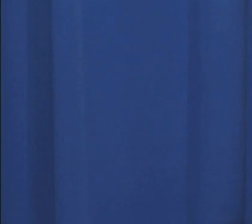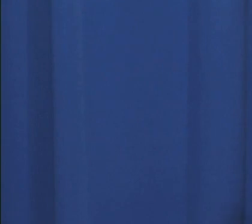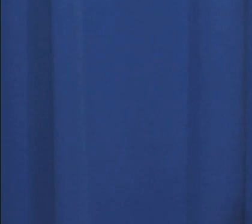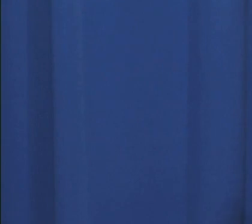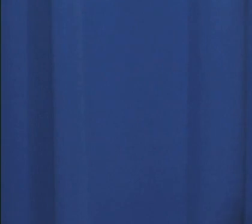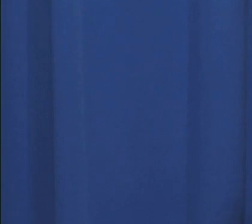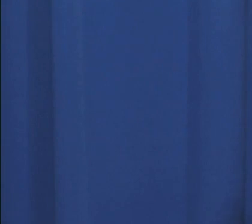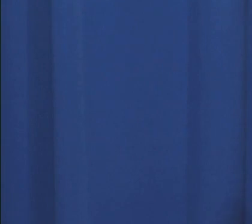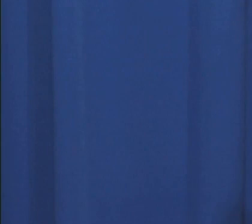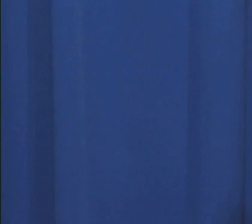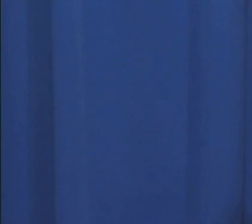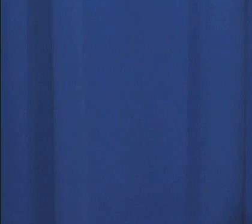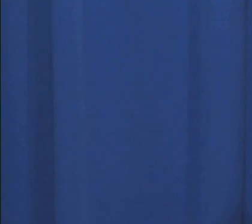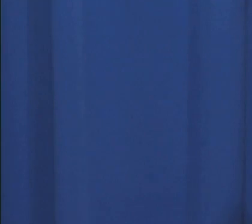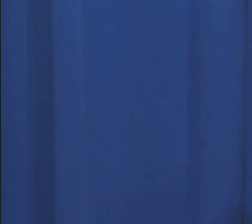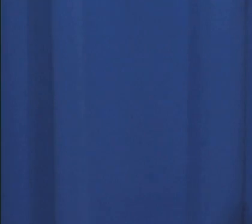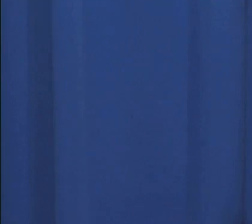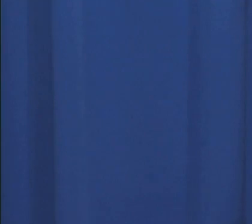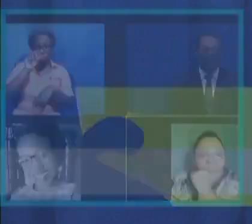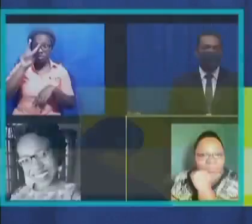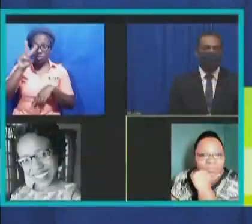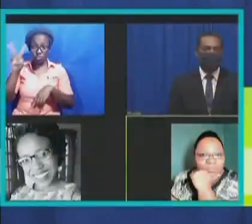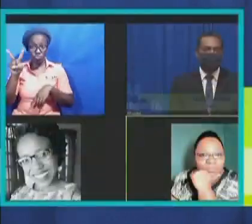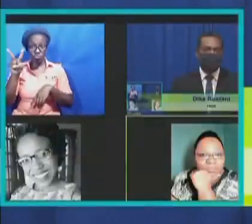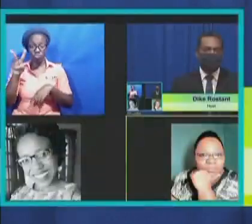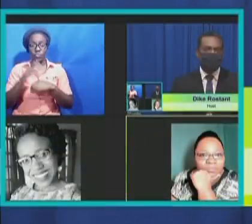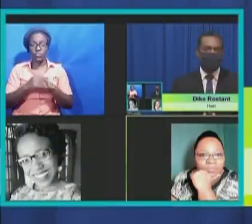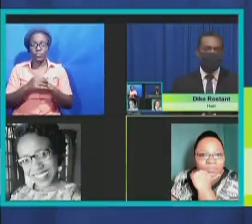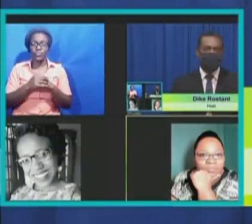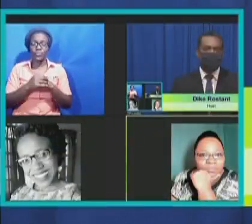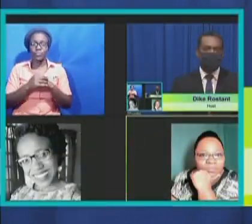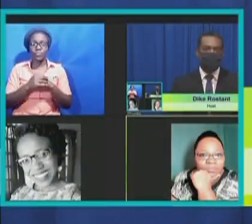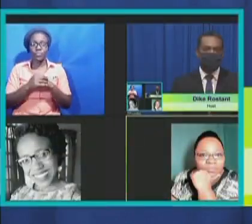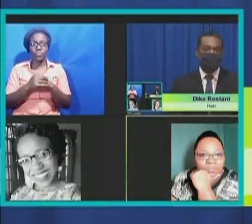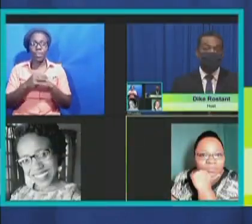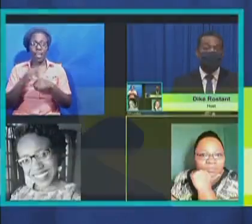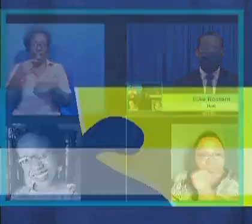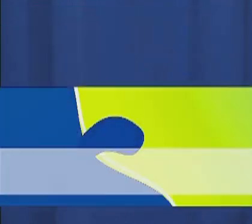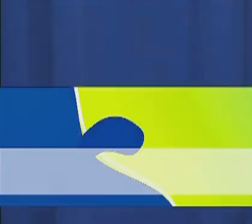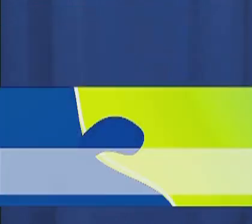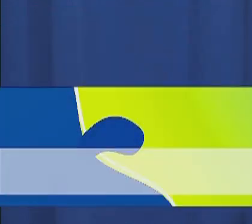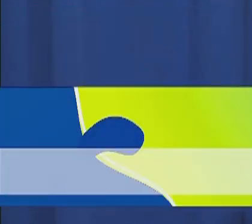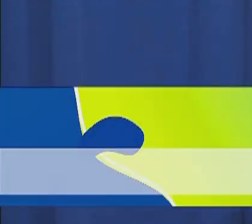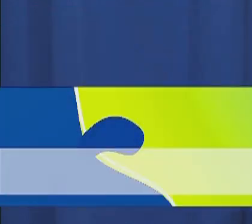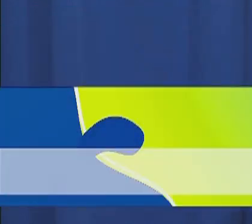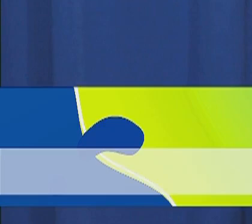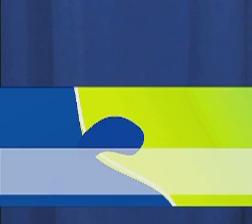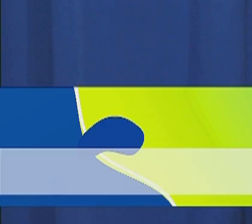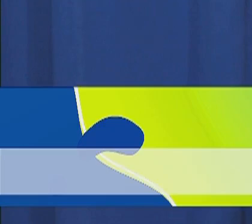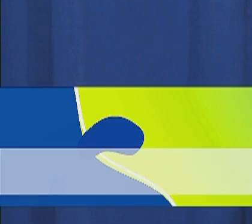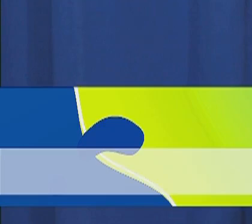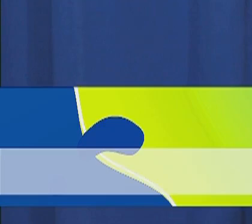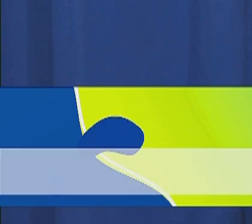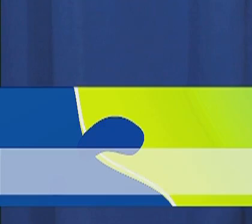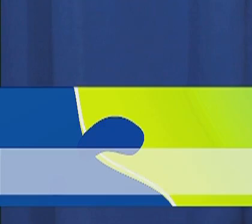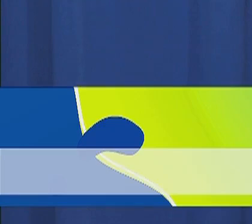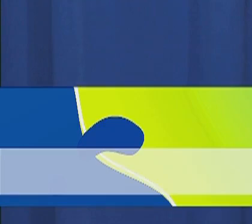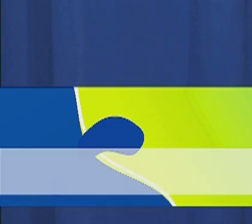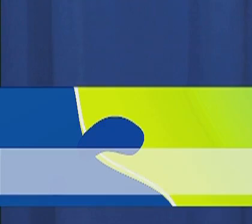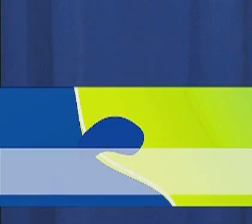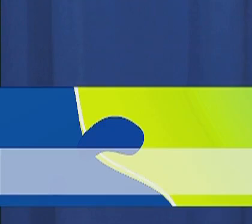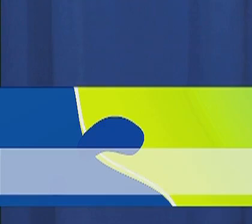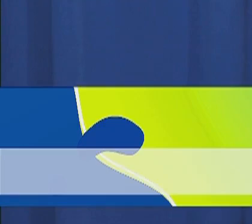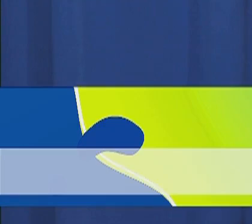of Education, Passport to the Future. I'm DK Roster, here to moderate proceedings and encourage you to make this a truly